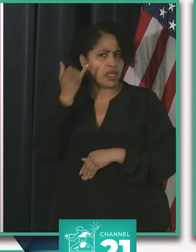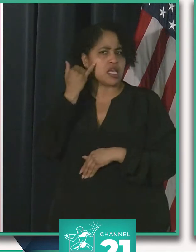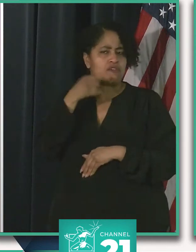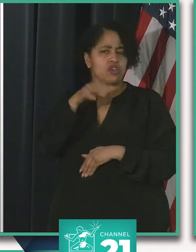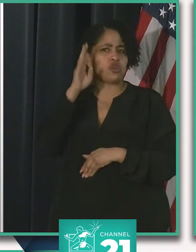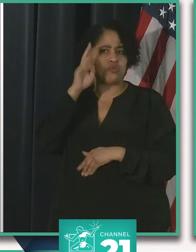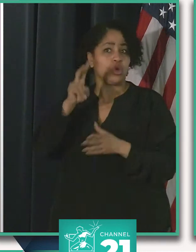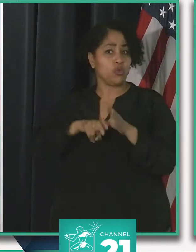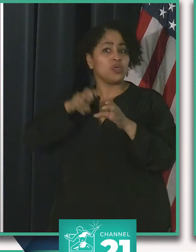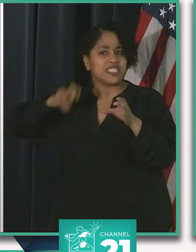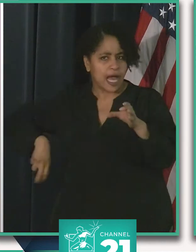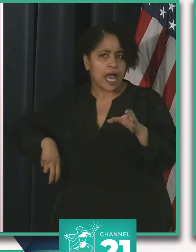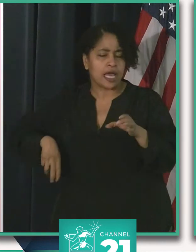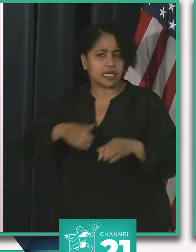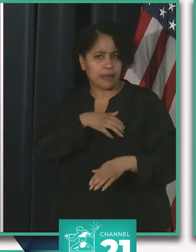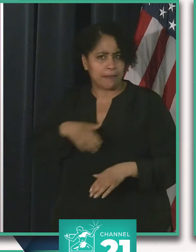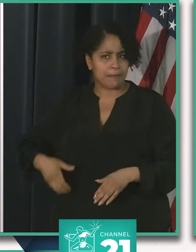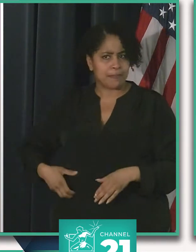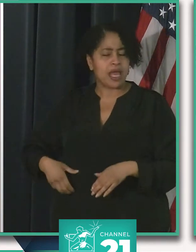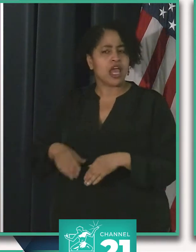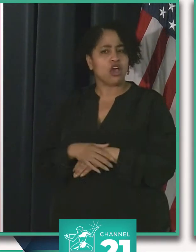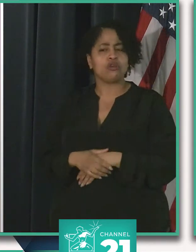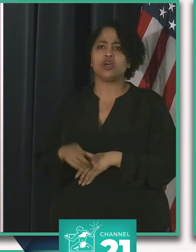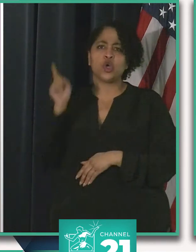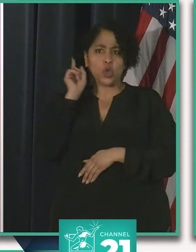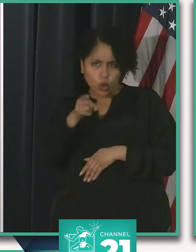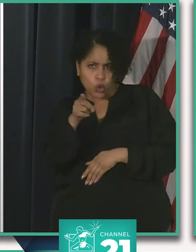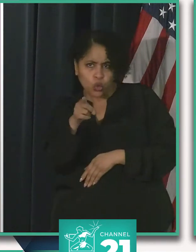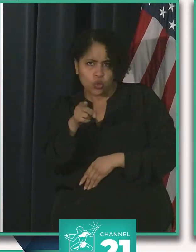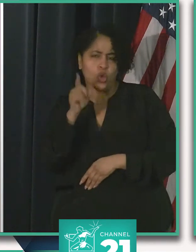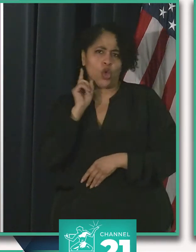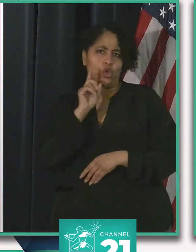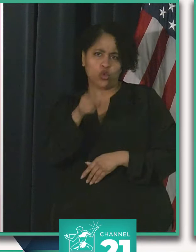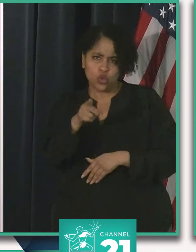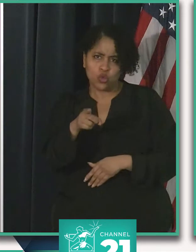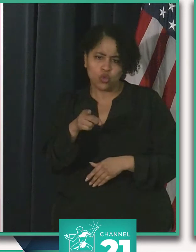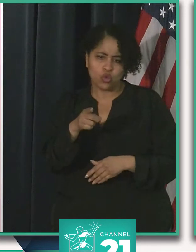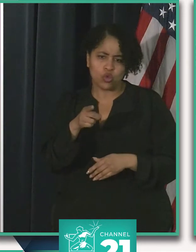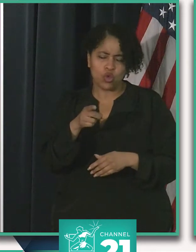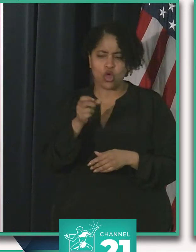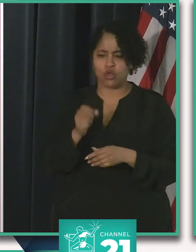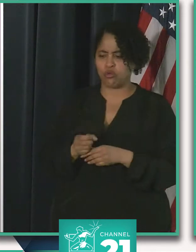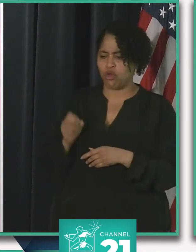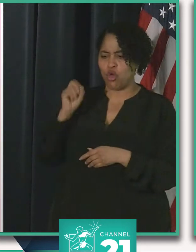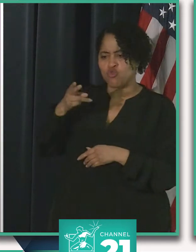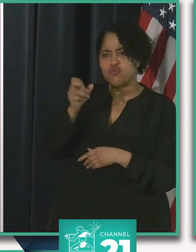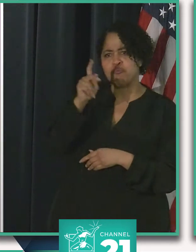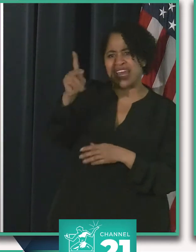will resign, Mayor Duggan. Okay. You threw back